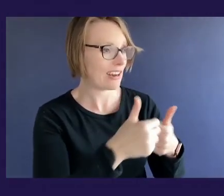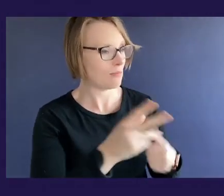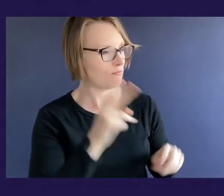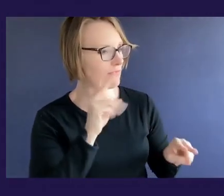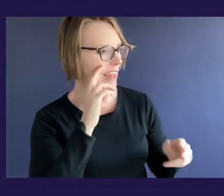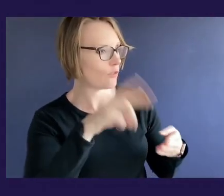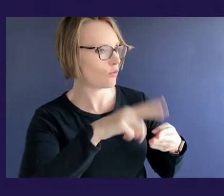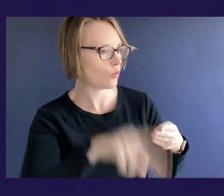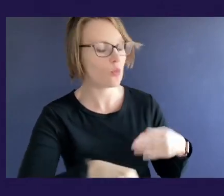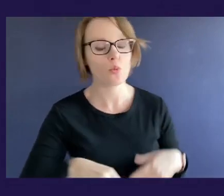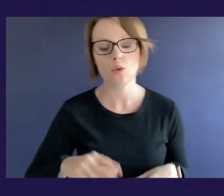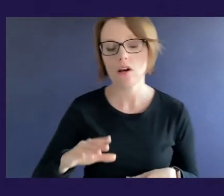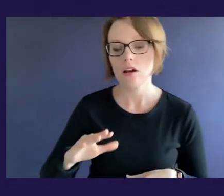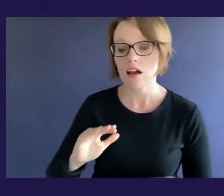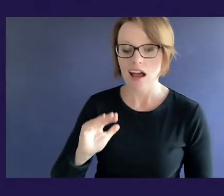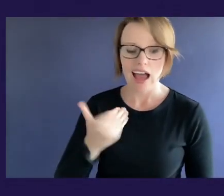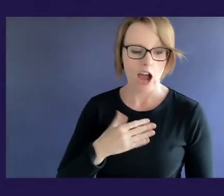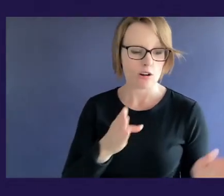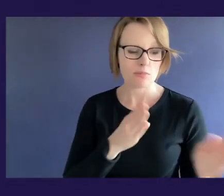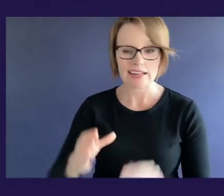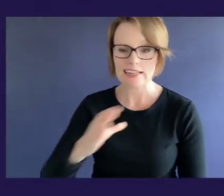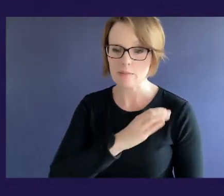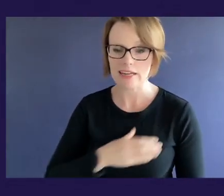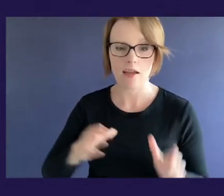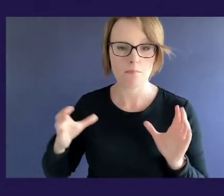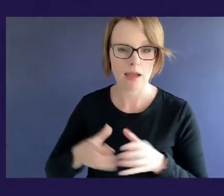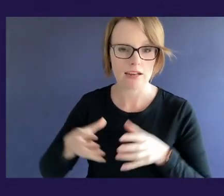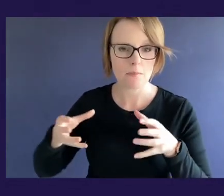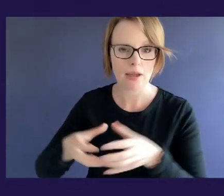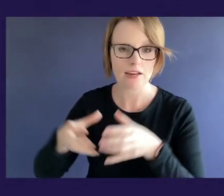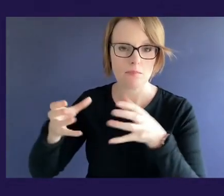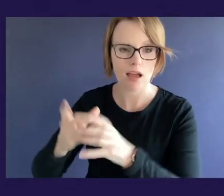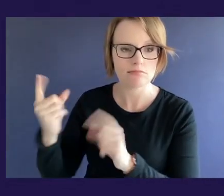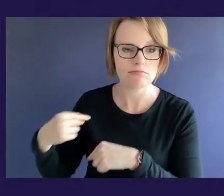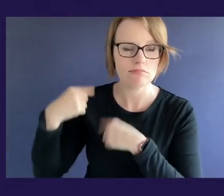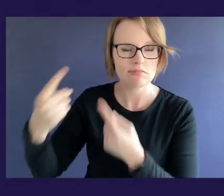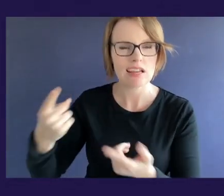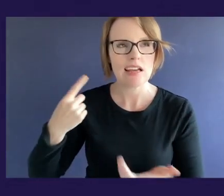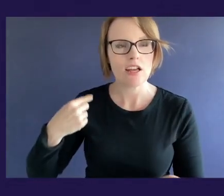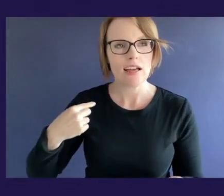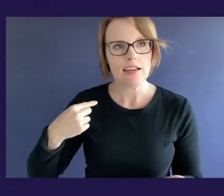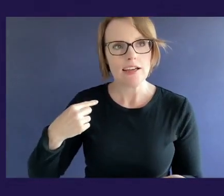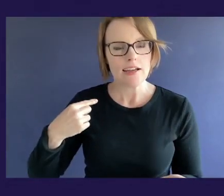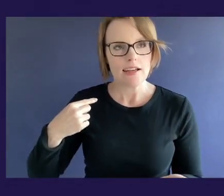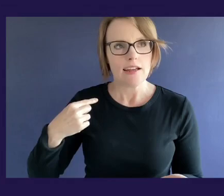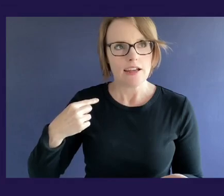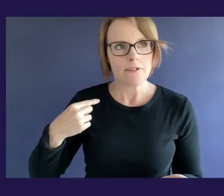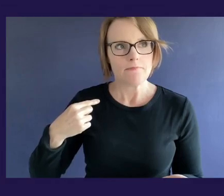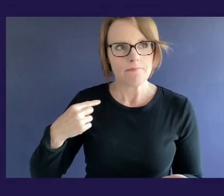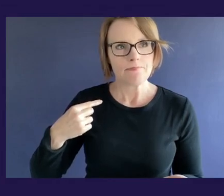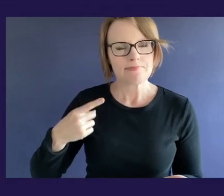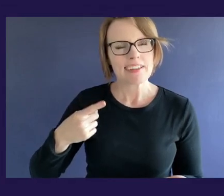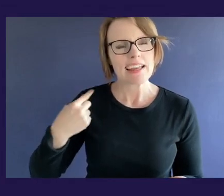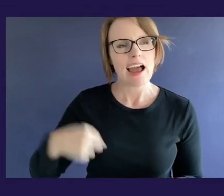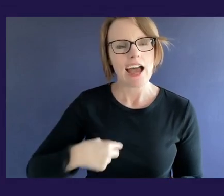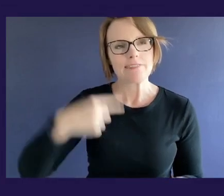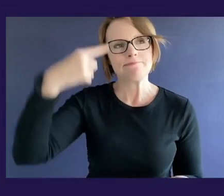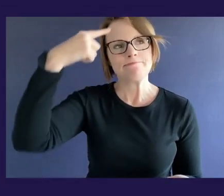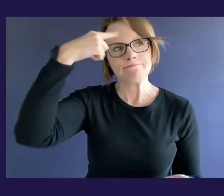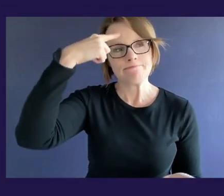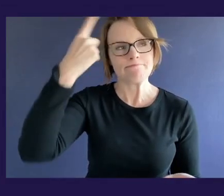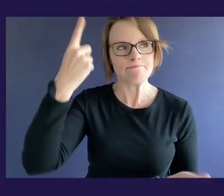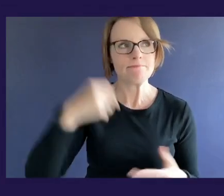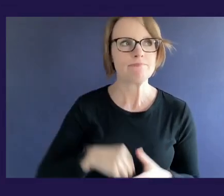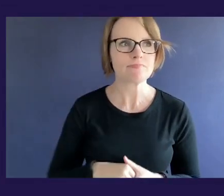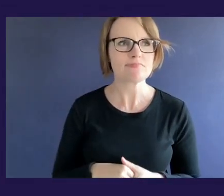planning committee has met, if there's more attention to the fact that study after study on trust show that the